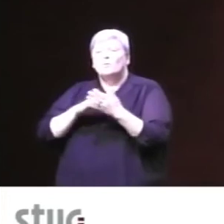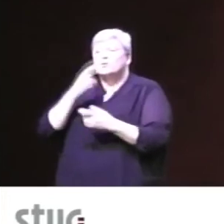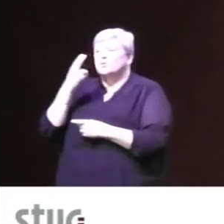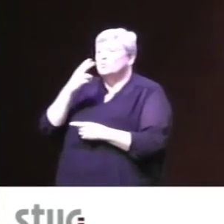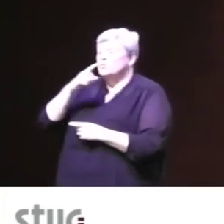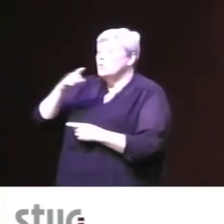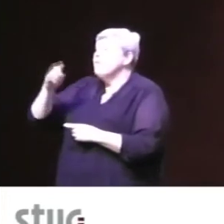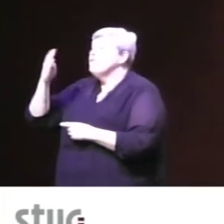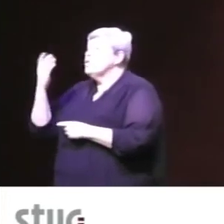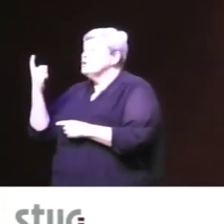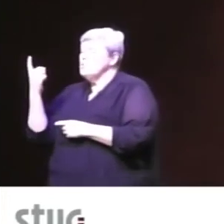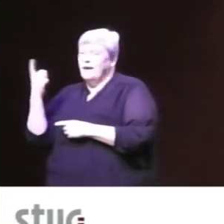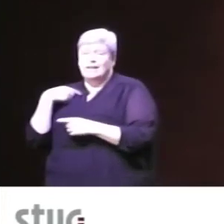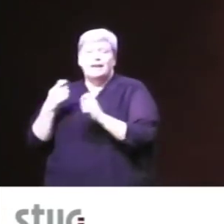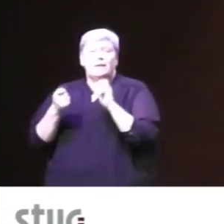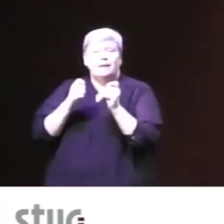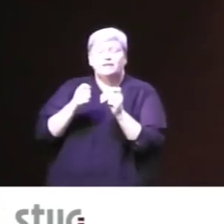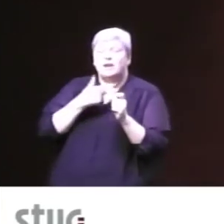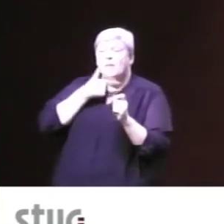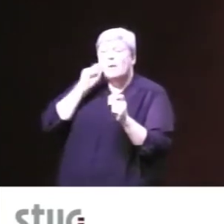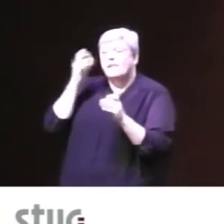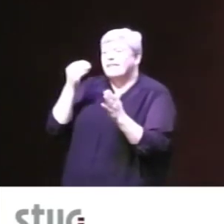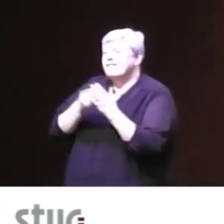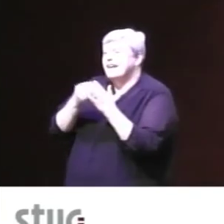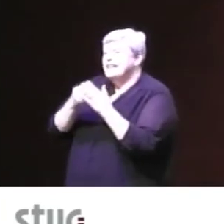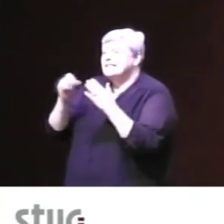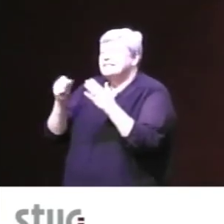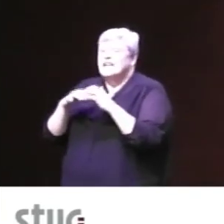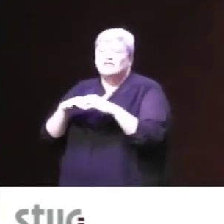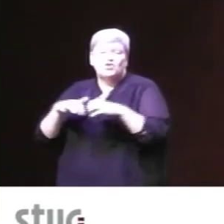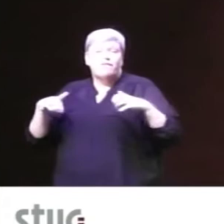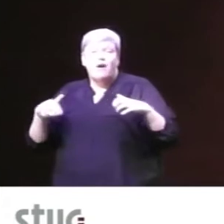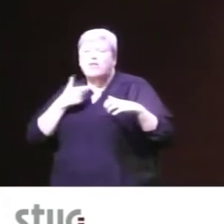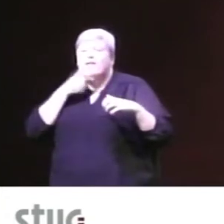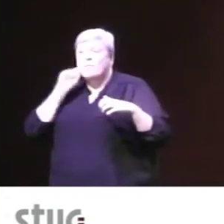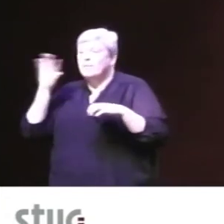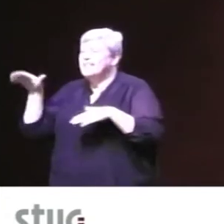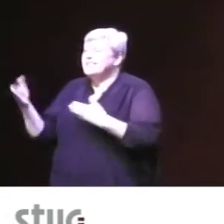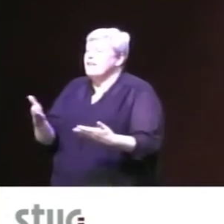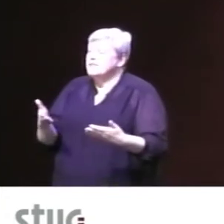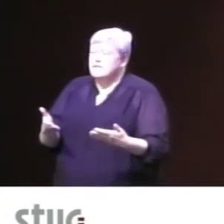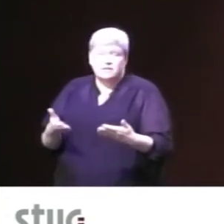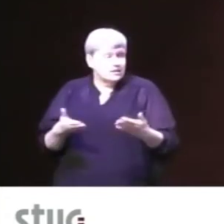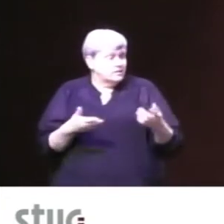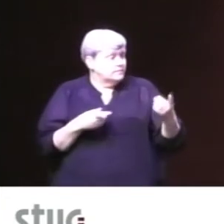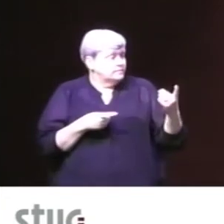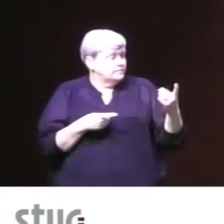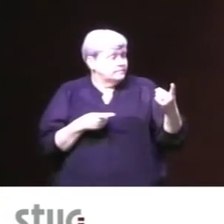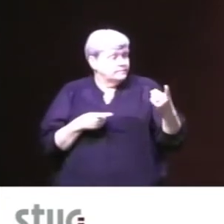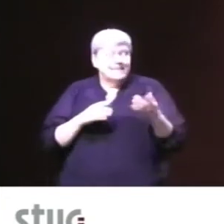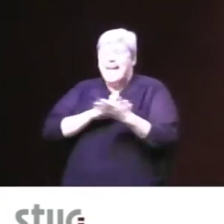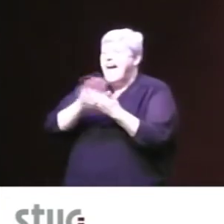and amendment, public finance and devolved public services, and I will ask Helen Connor to